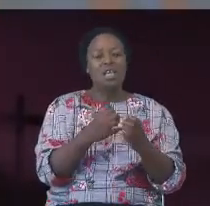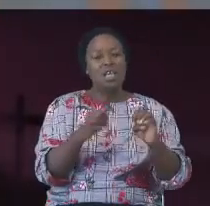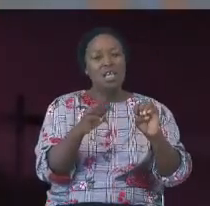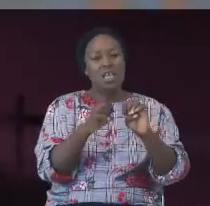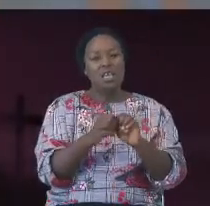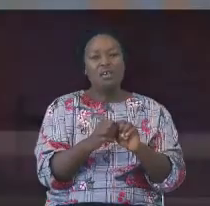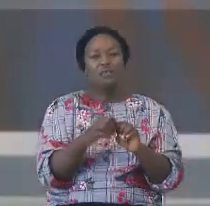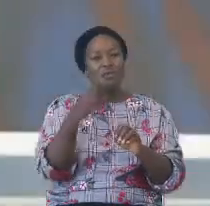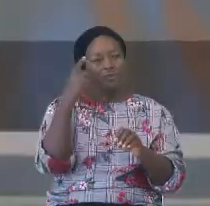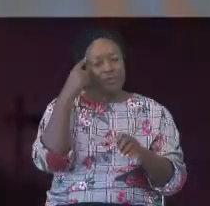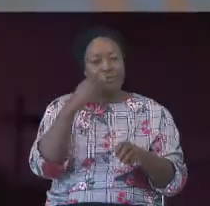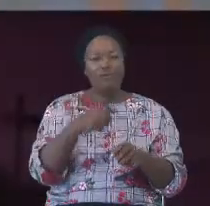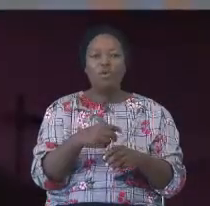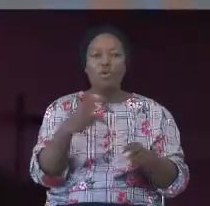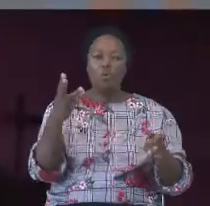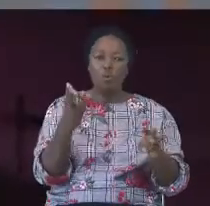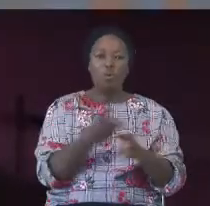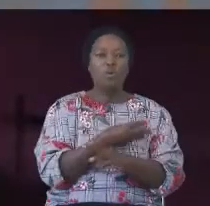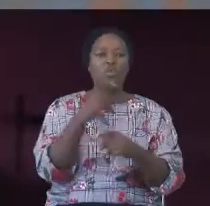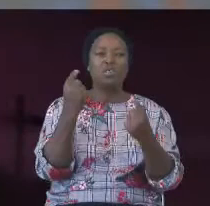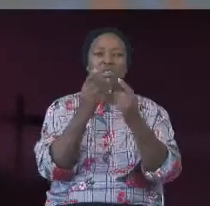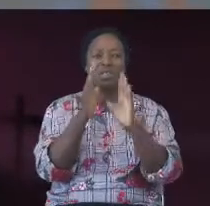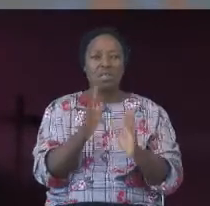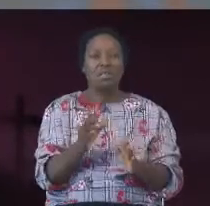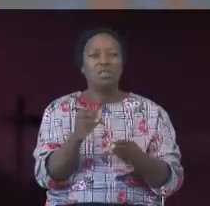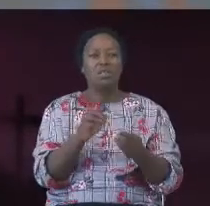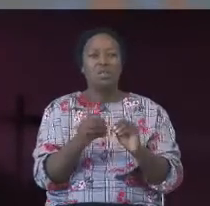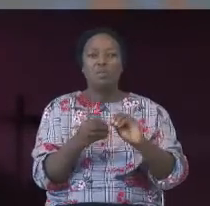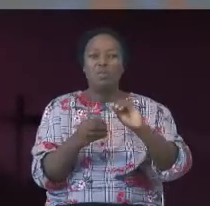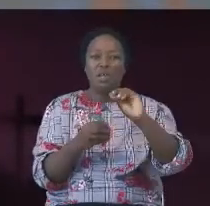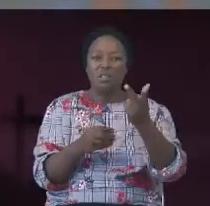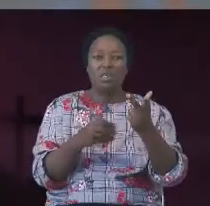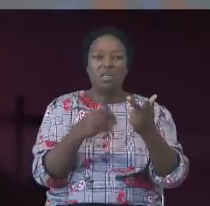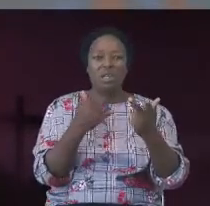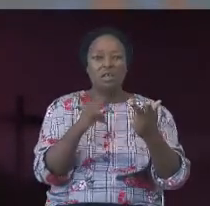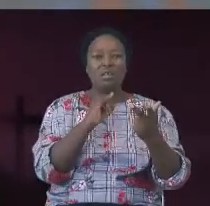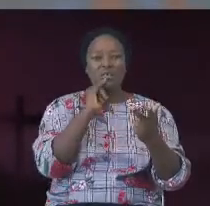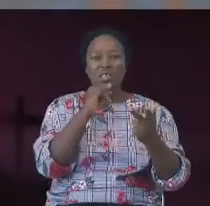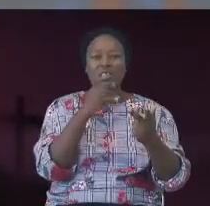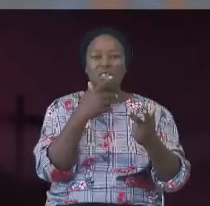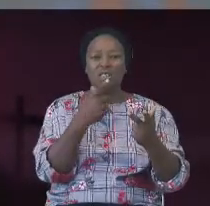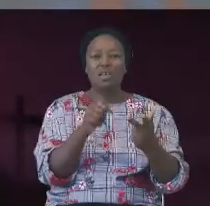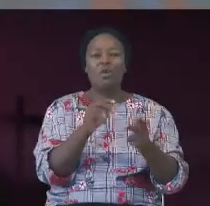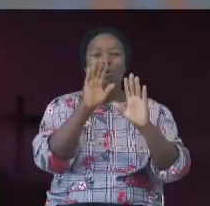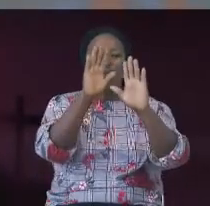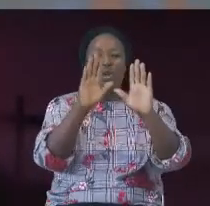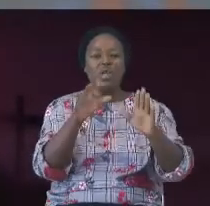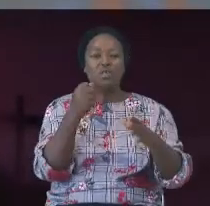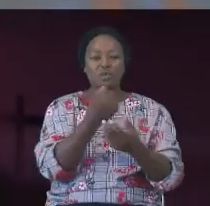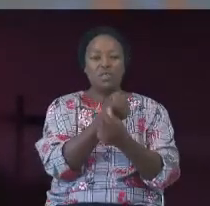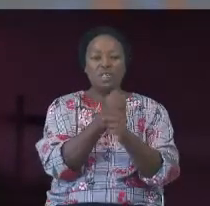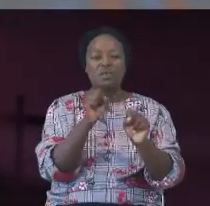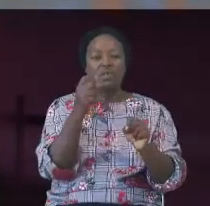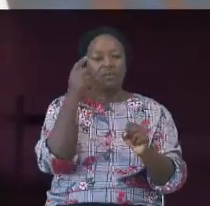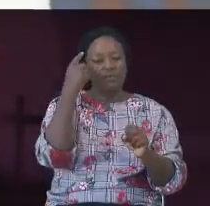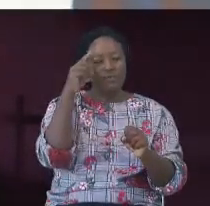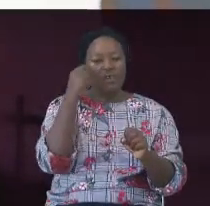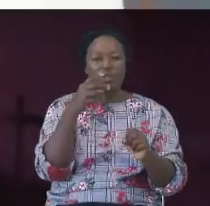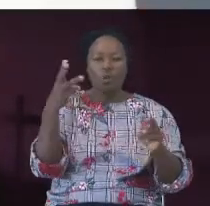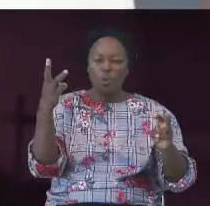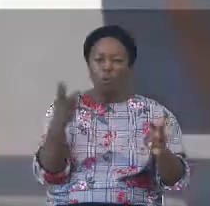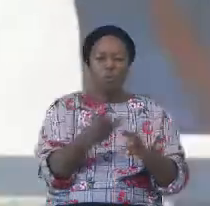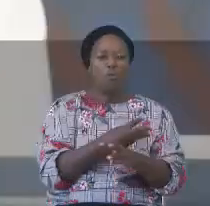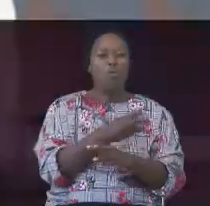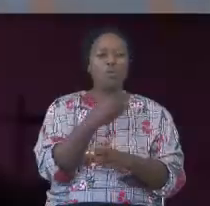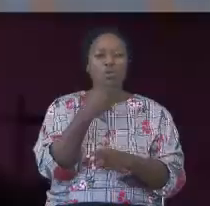wonder of supplication, even for scorners. Number three now is the